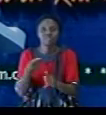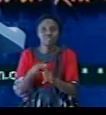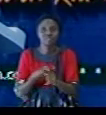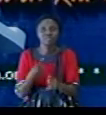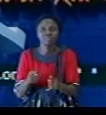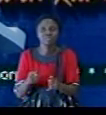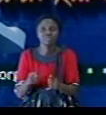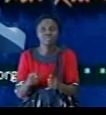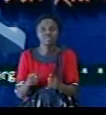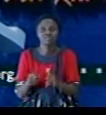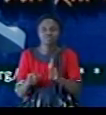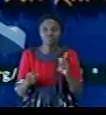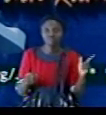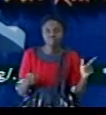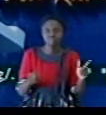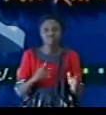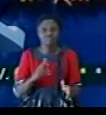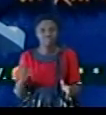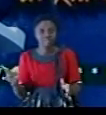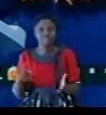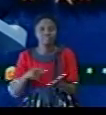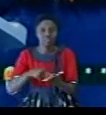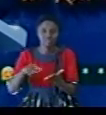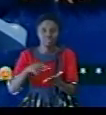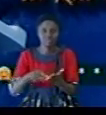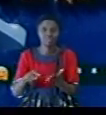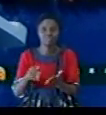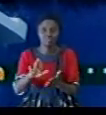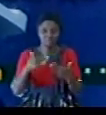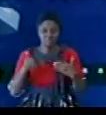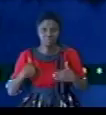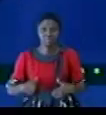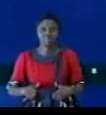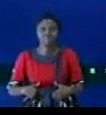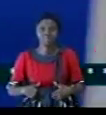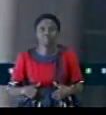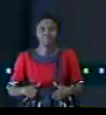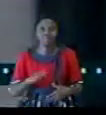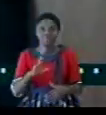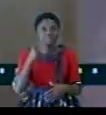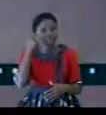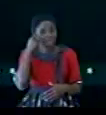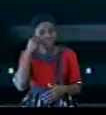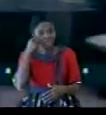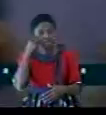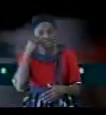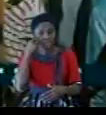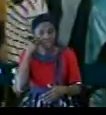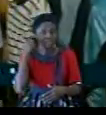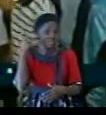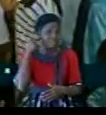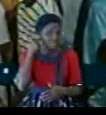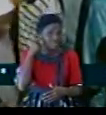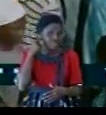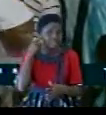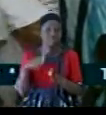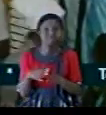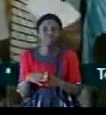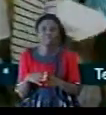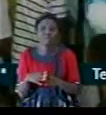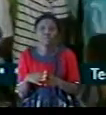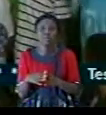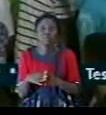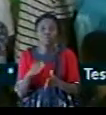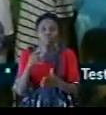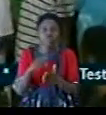sides, check it. Check your body, your eyes, your ears, all you've not been able to do